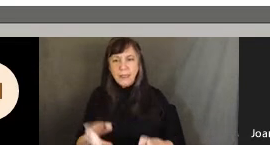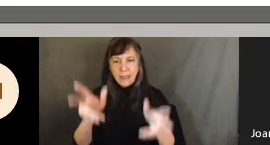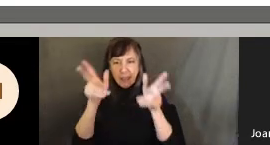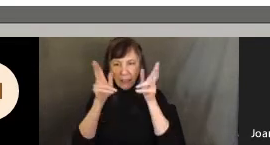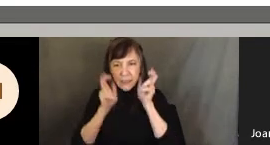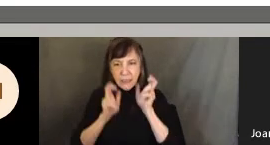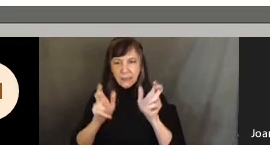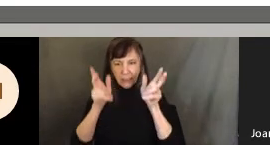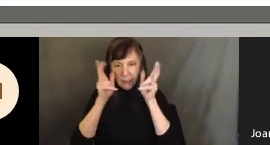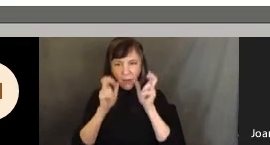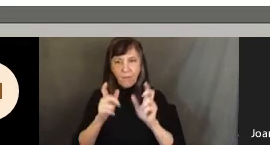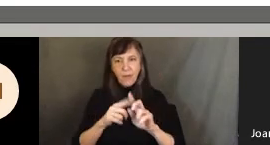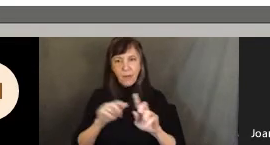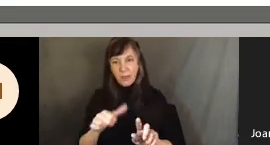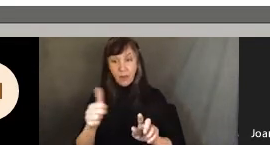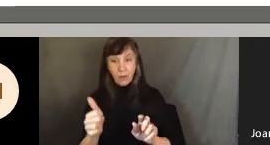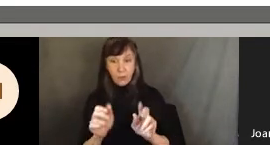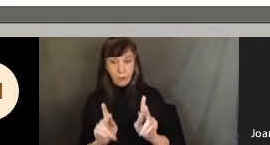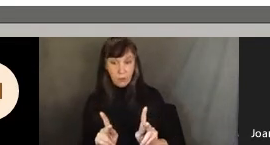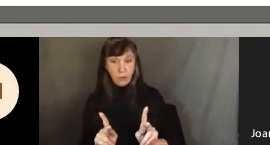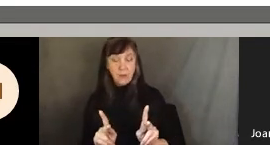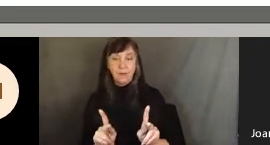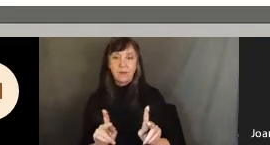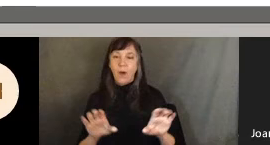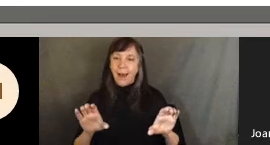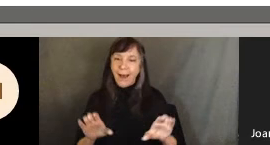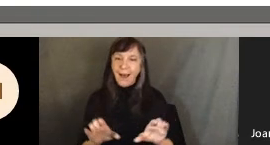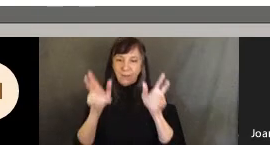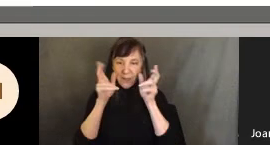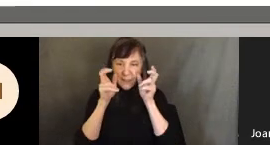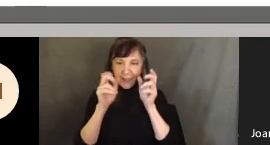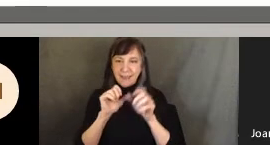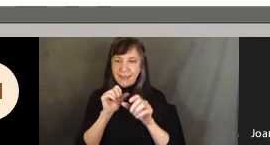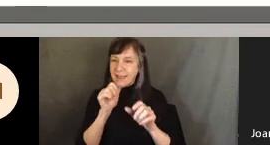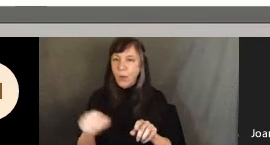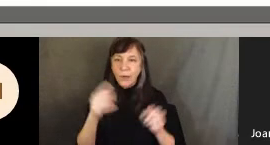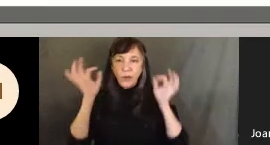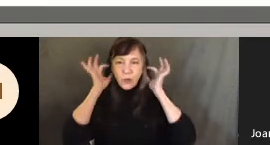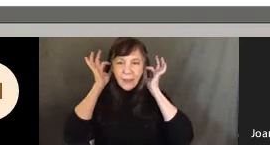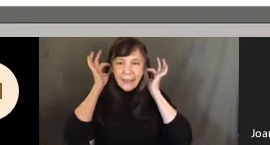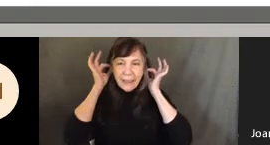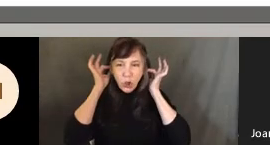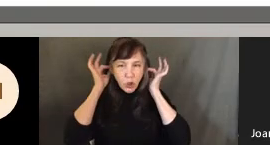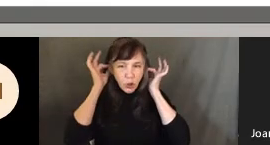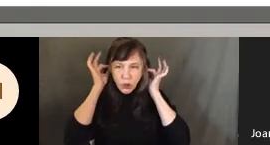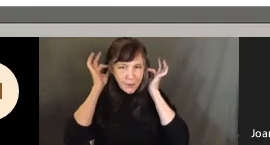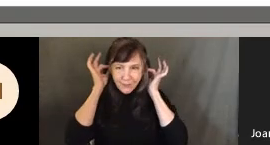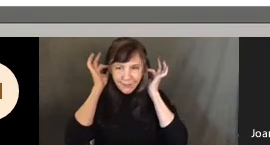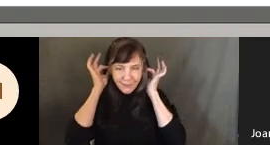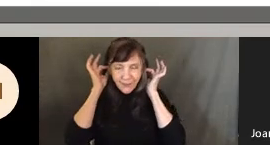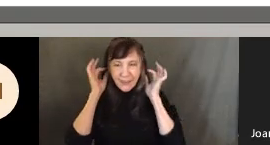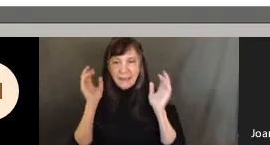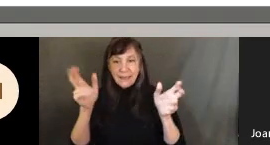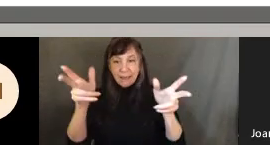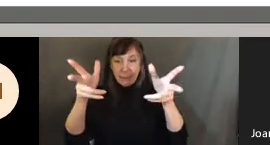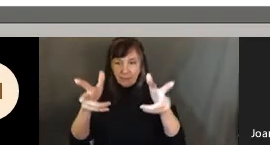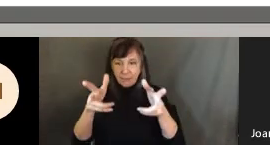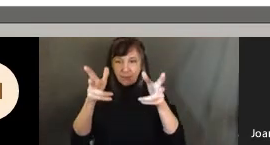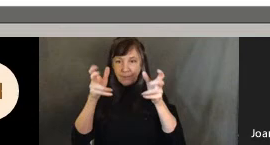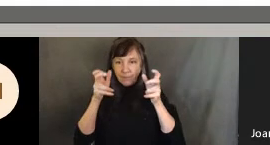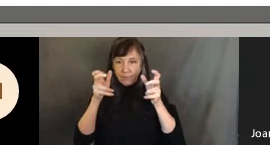getting from the other individual. And so active listening isn't just listening with your ears. It's taking in that information